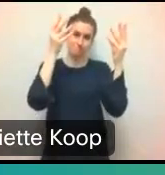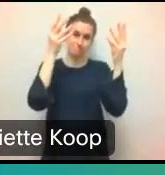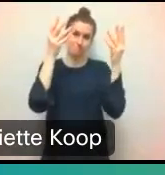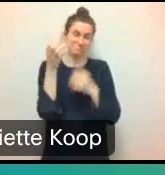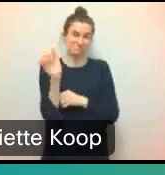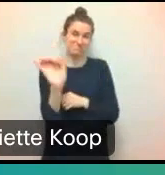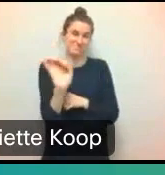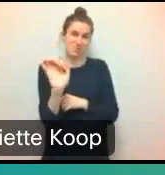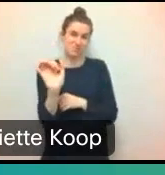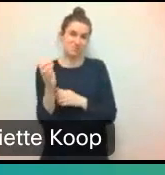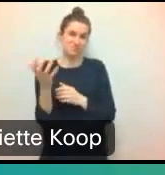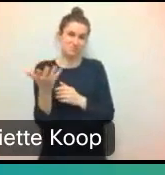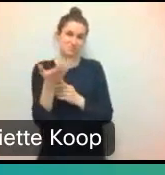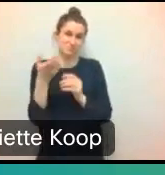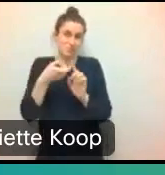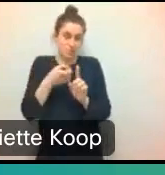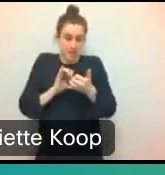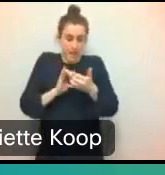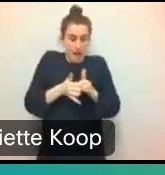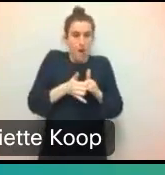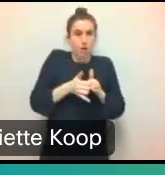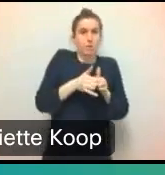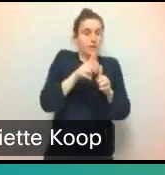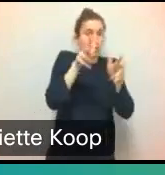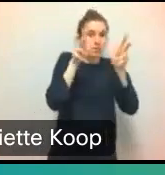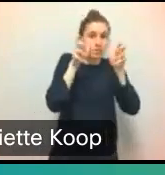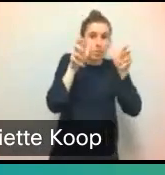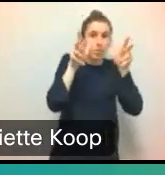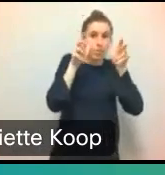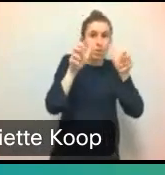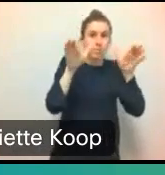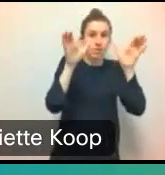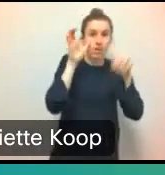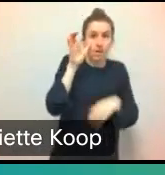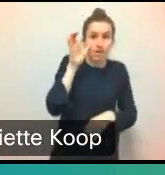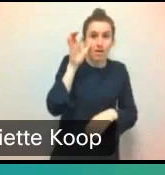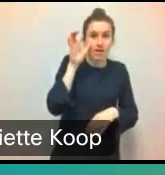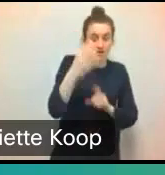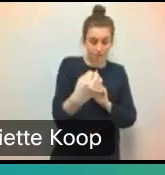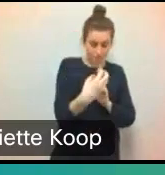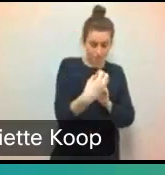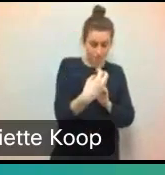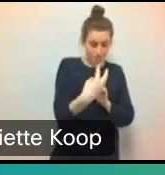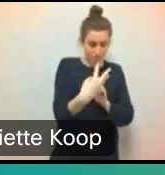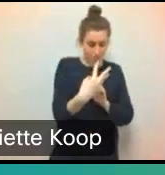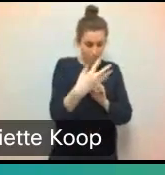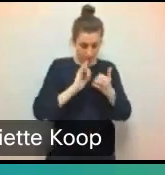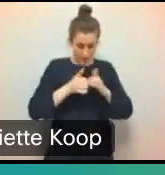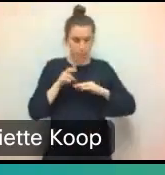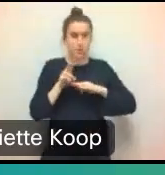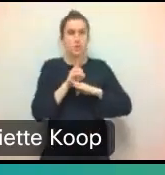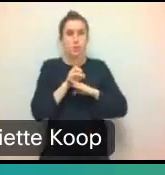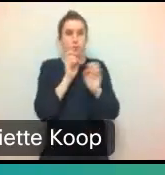also from the consummation, how we consume it, and then incorporate it, and also what gets put on the internet as